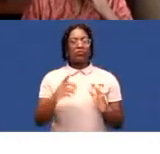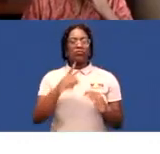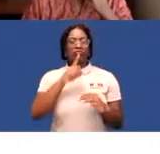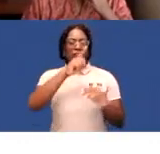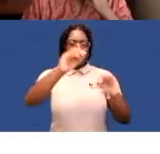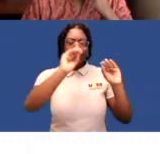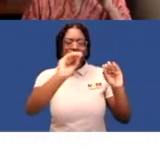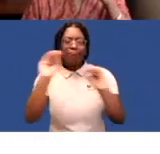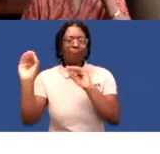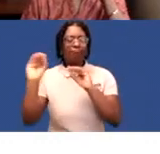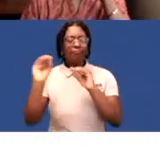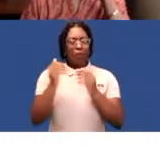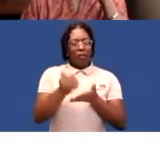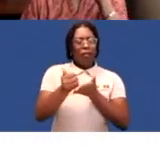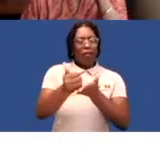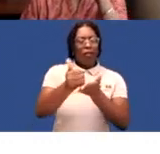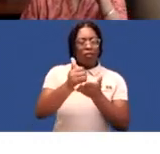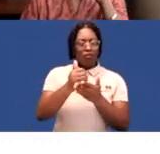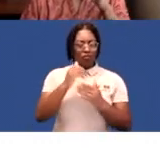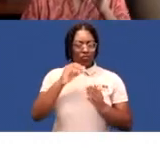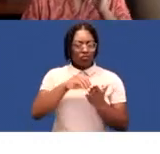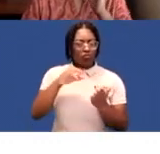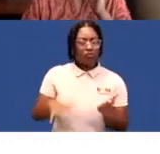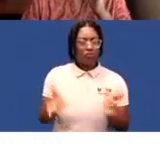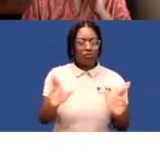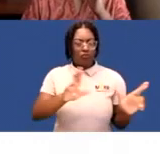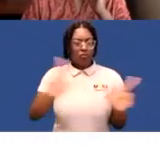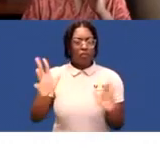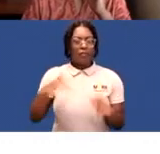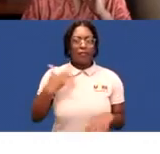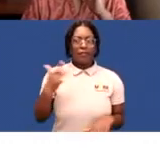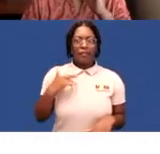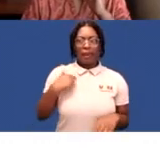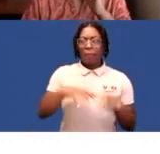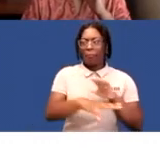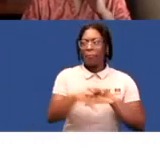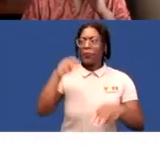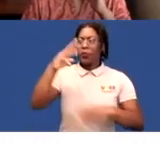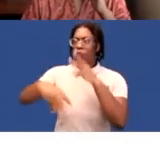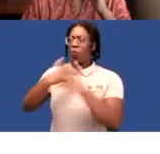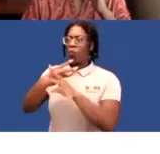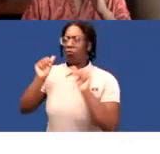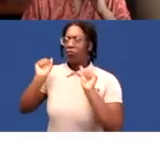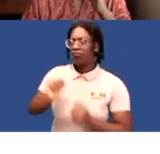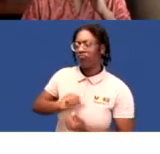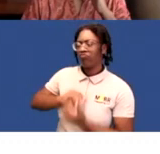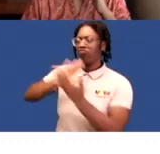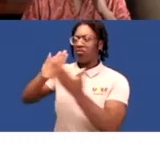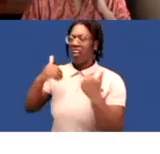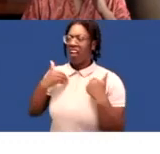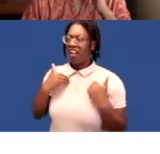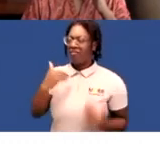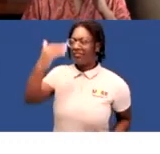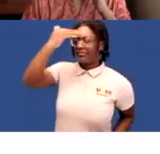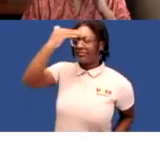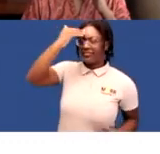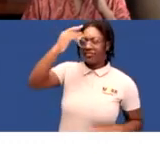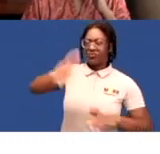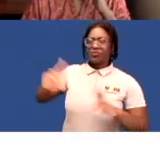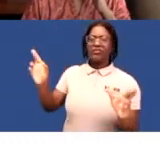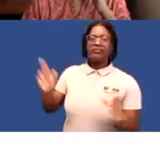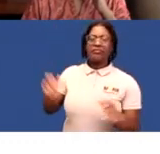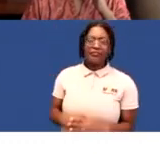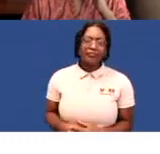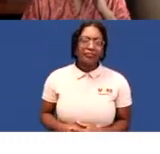reached out to a larger cadre of educators. After TJ reached out to the broader cadre of educators that's currently placed